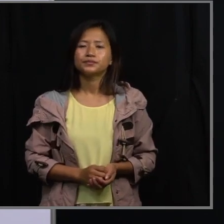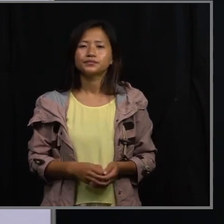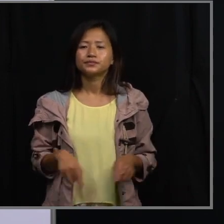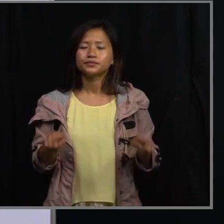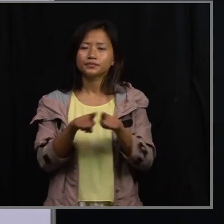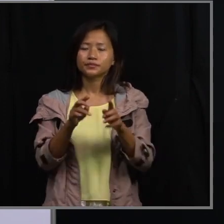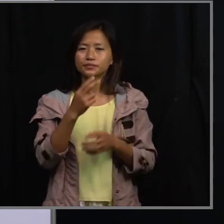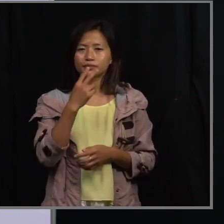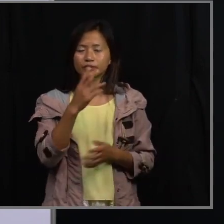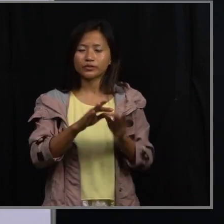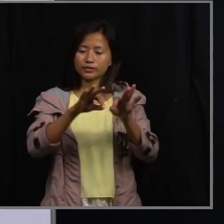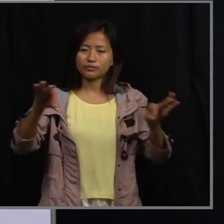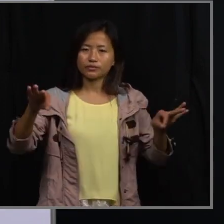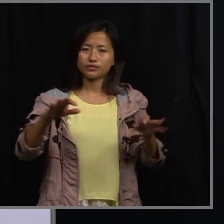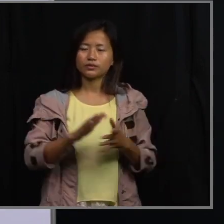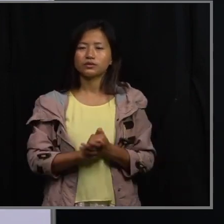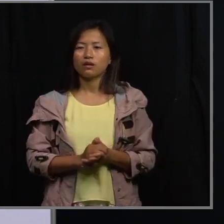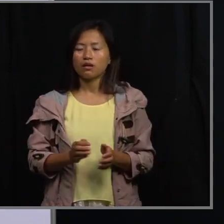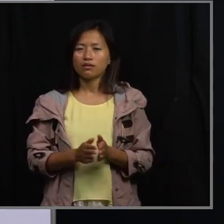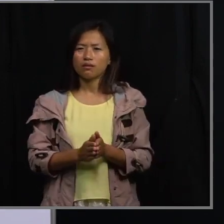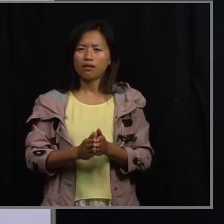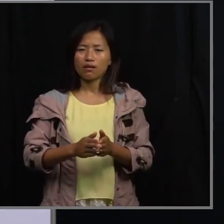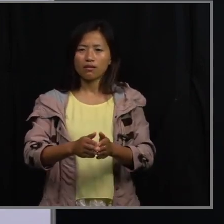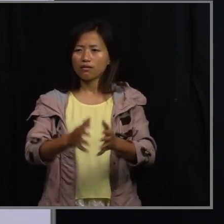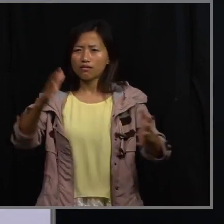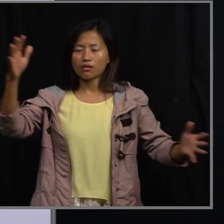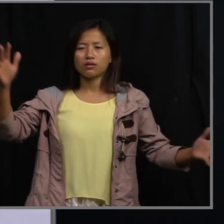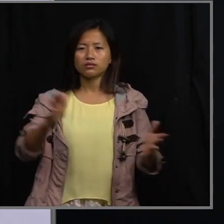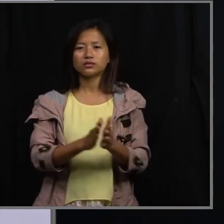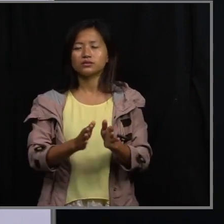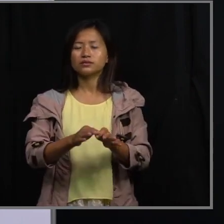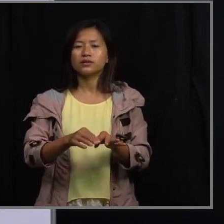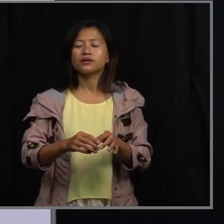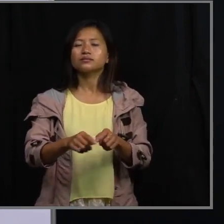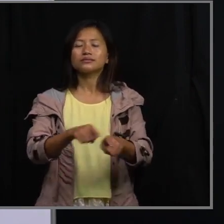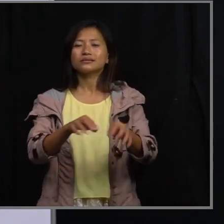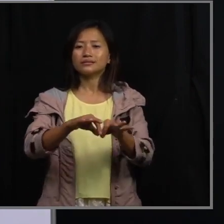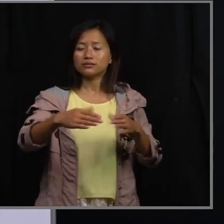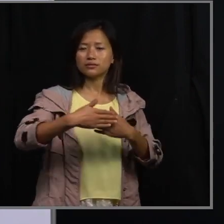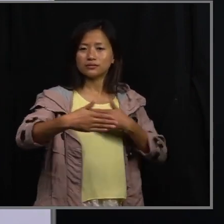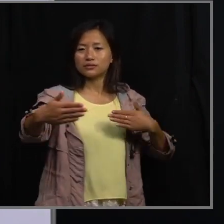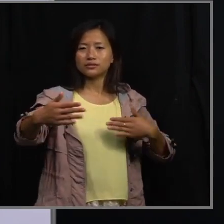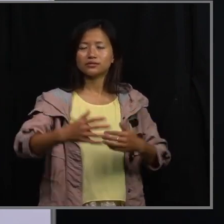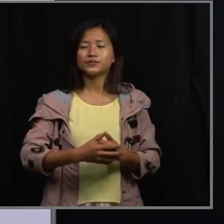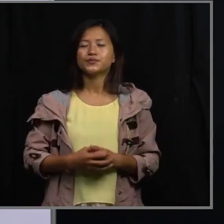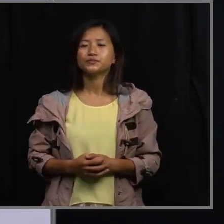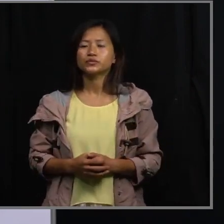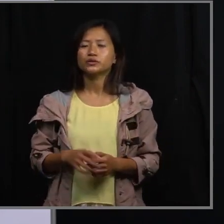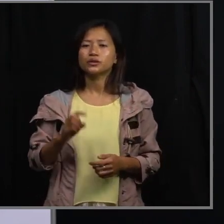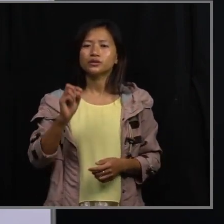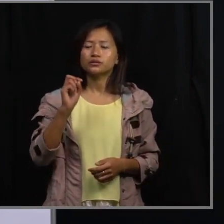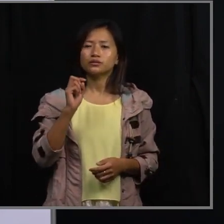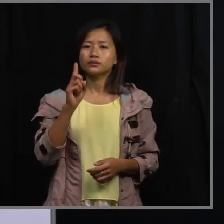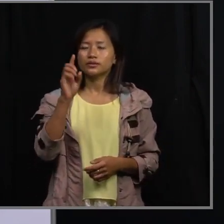and we can measure very large distance. Okay, the entire universe, that is up to 10 to the power 26